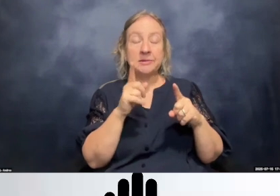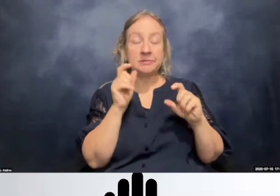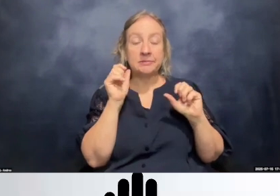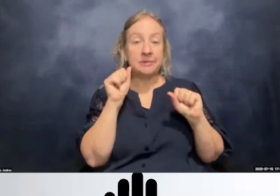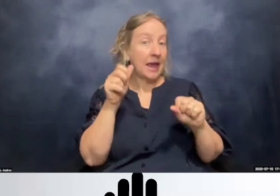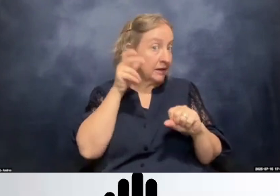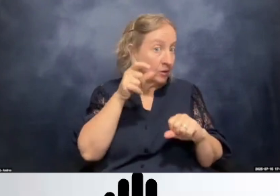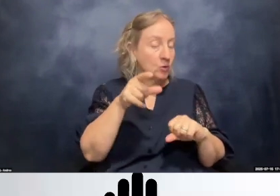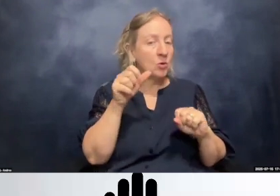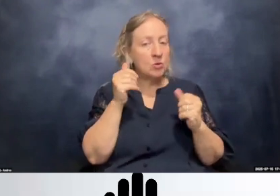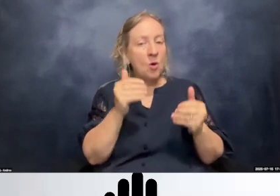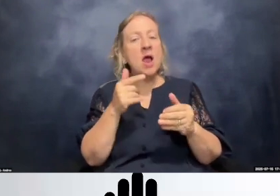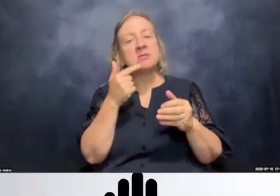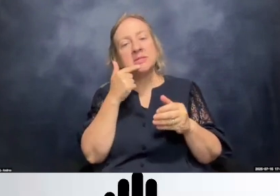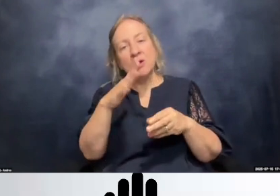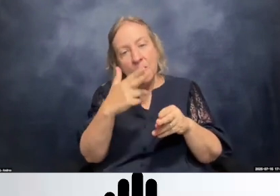any, before speaking.